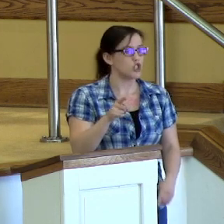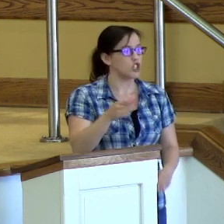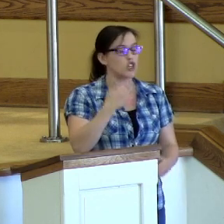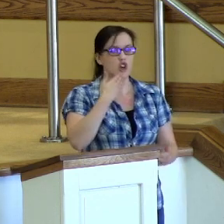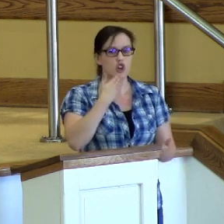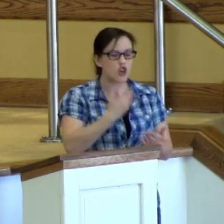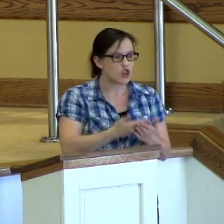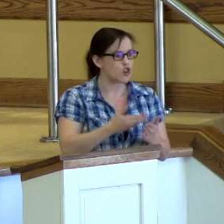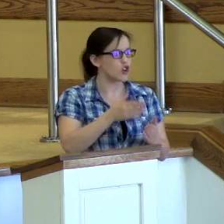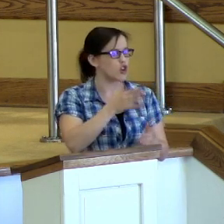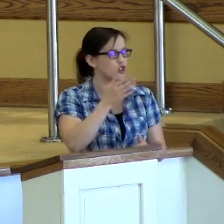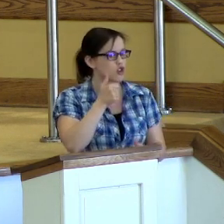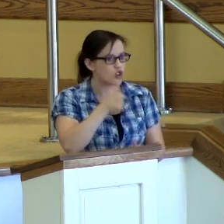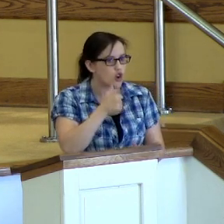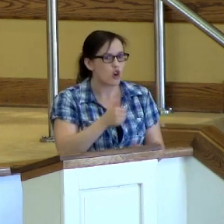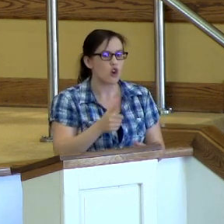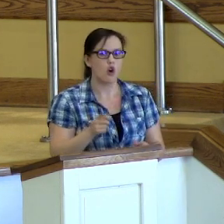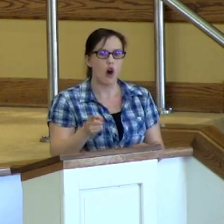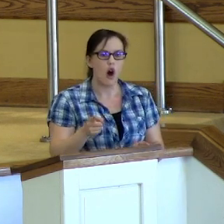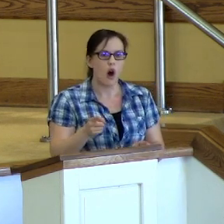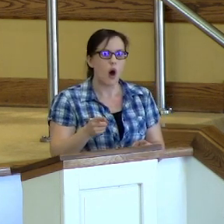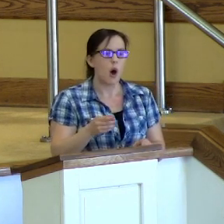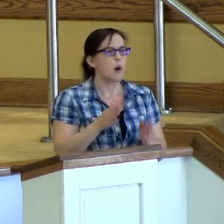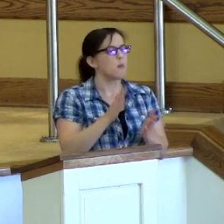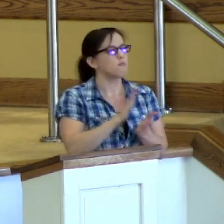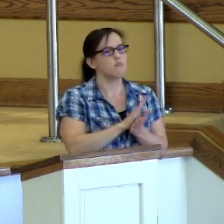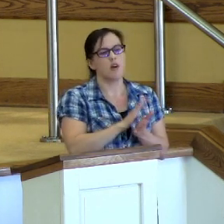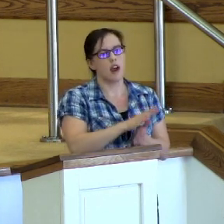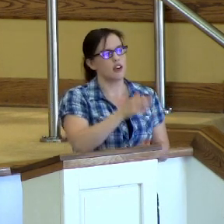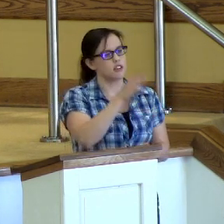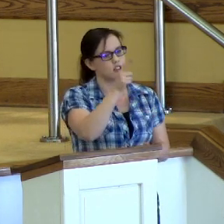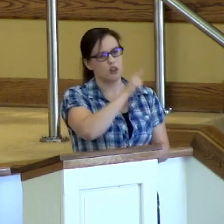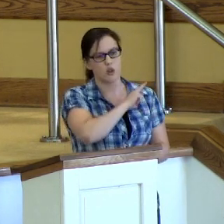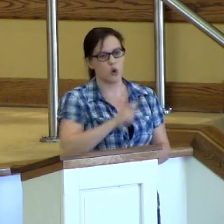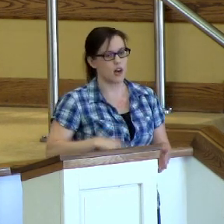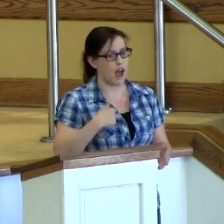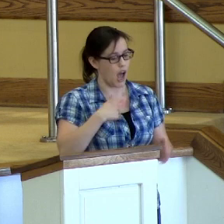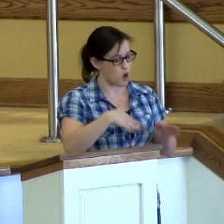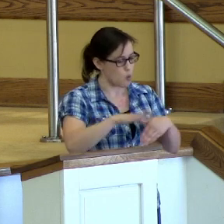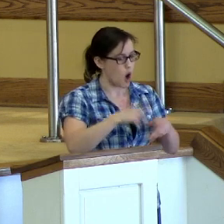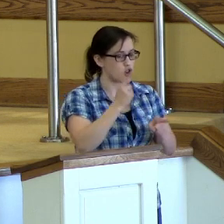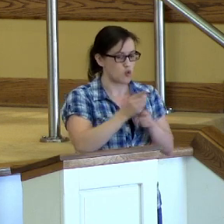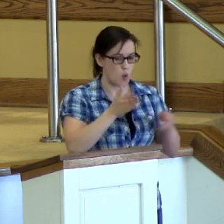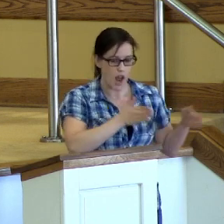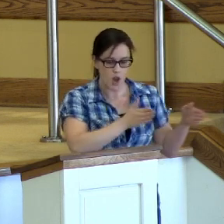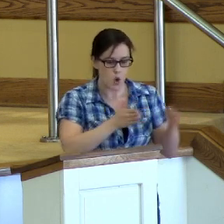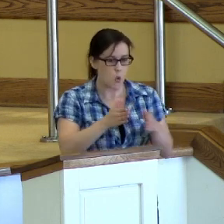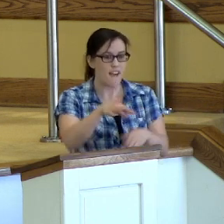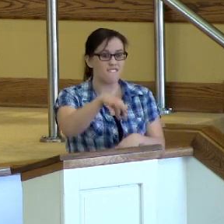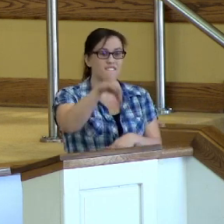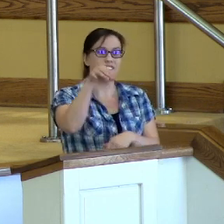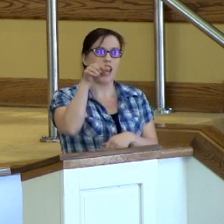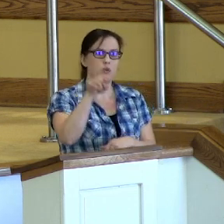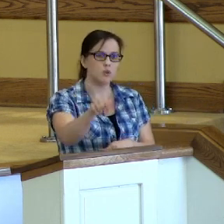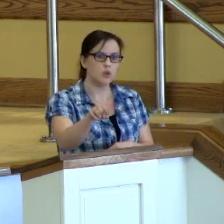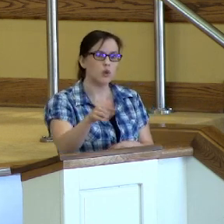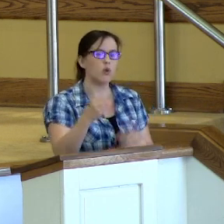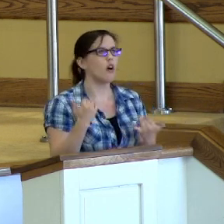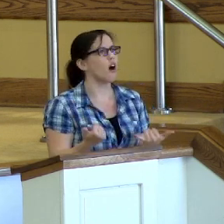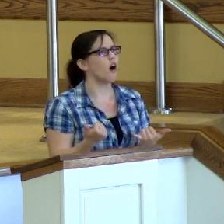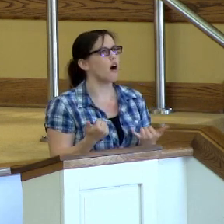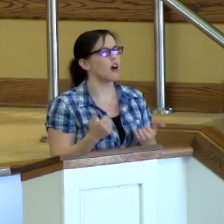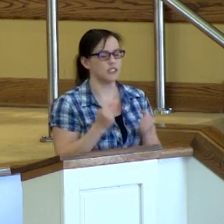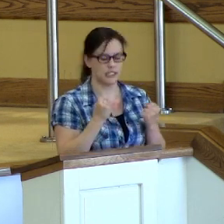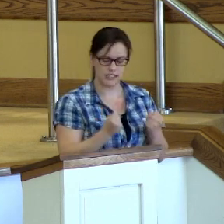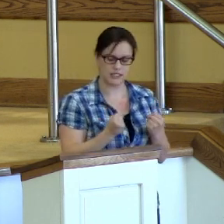was in the way. I was in the way. I went in the right way. I went in the way that my master told me to go. And in